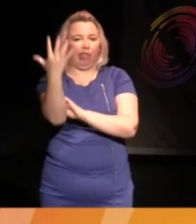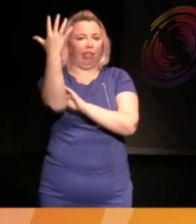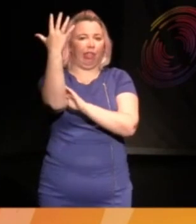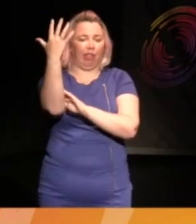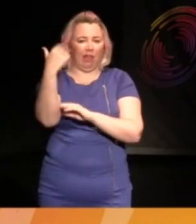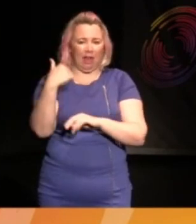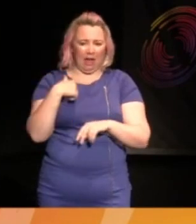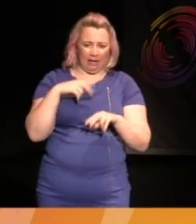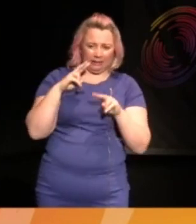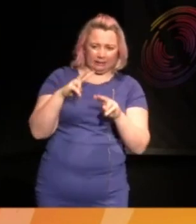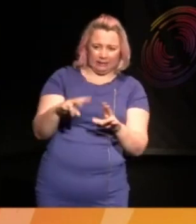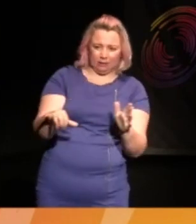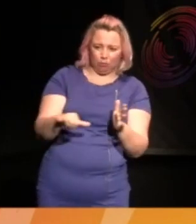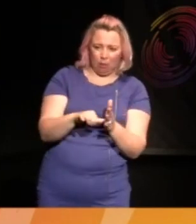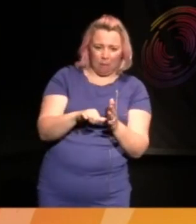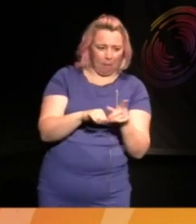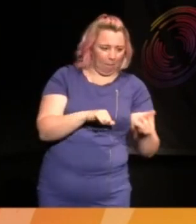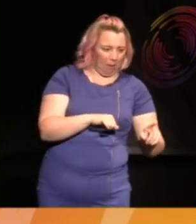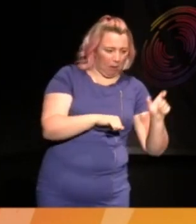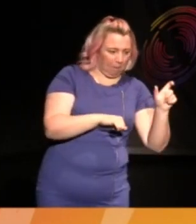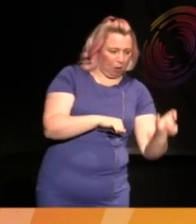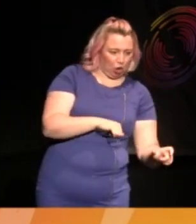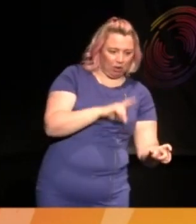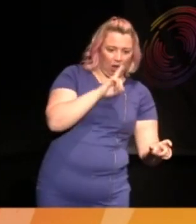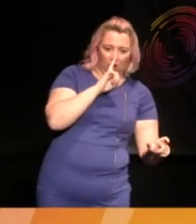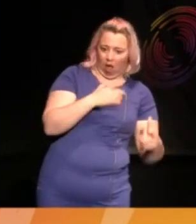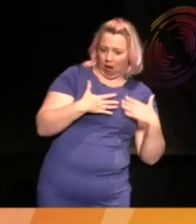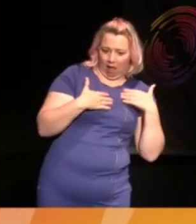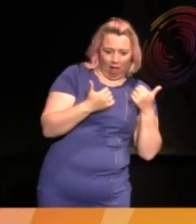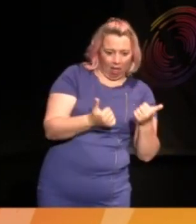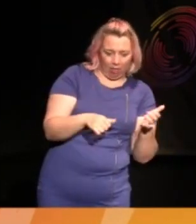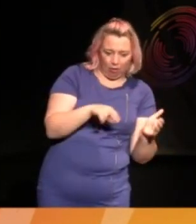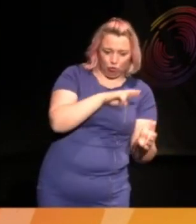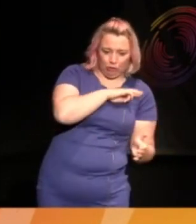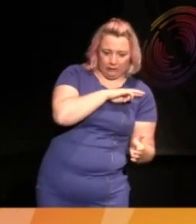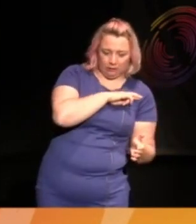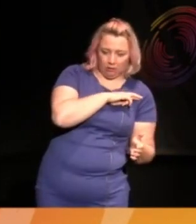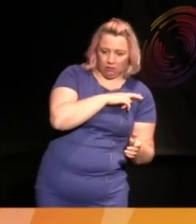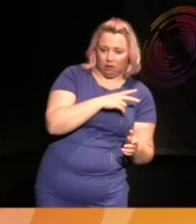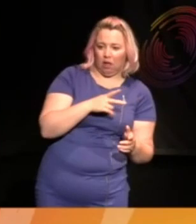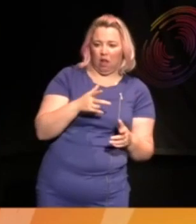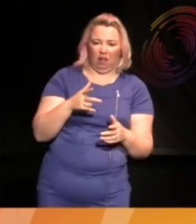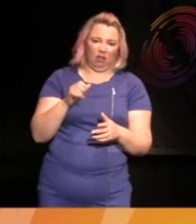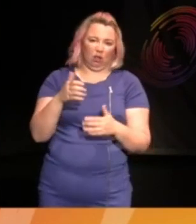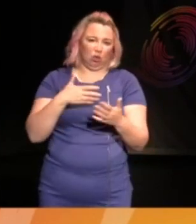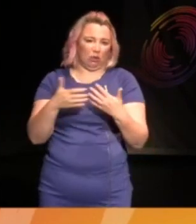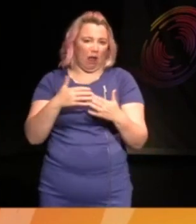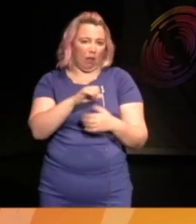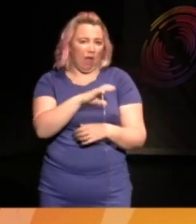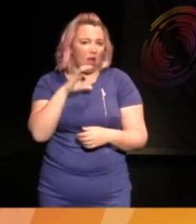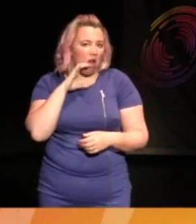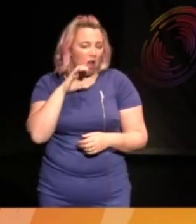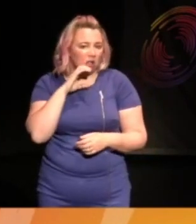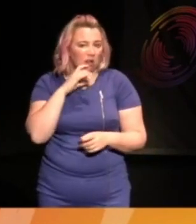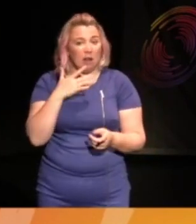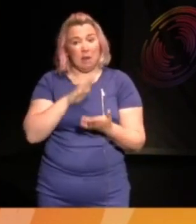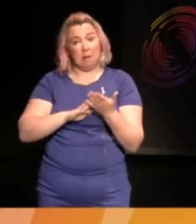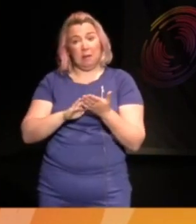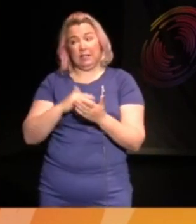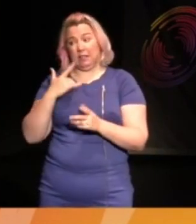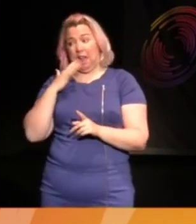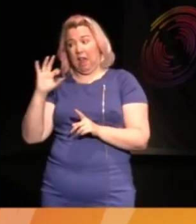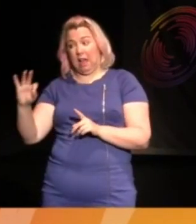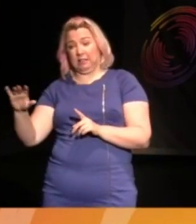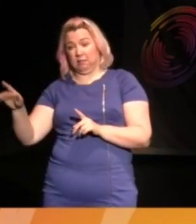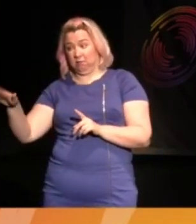see that that's an issue. And there's times when I'm really tired that what I need is one of my friends to cook a meal for